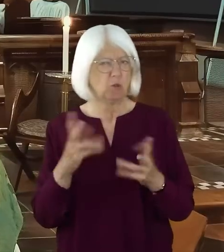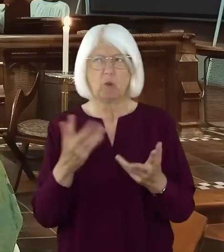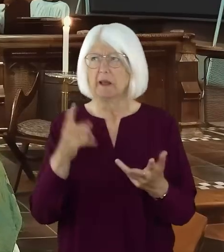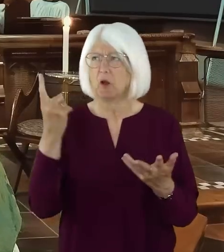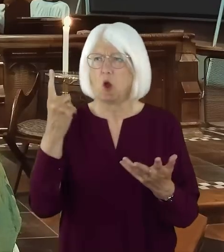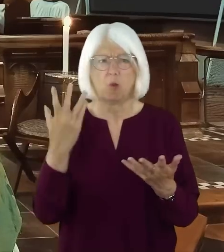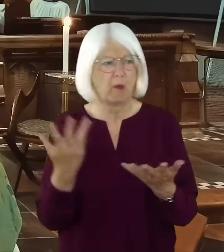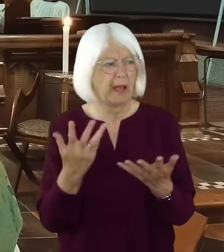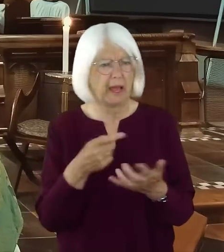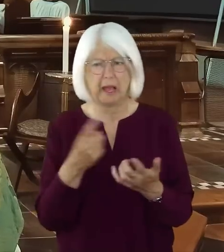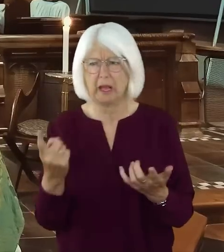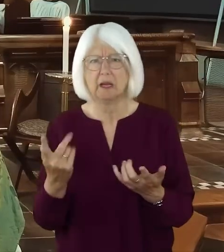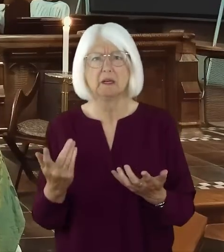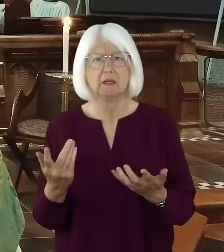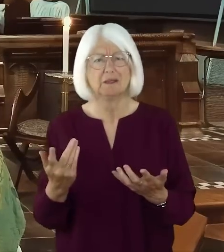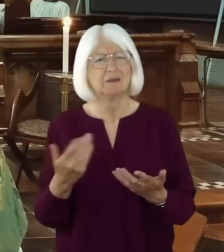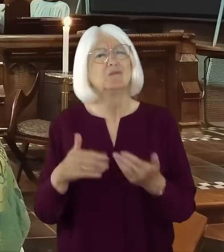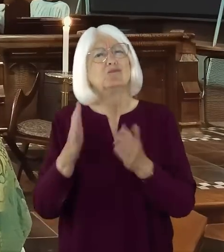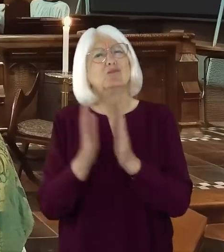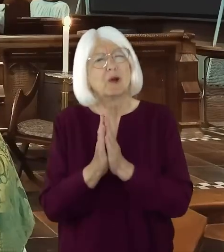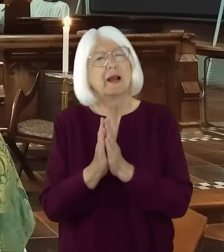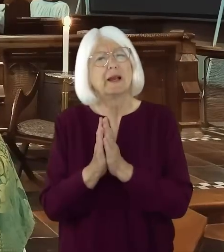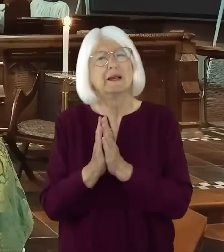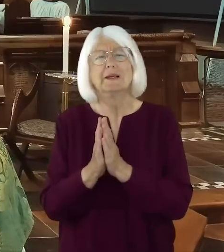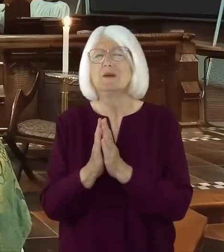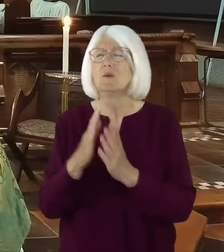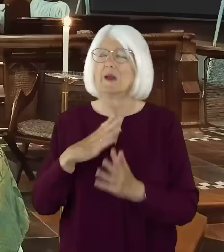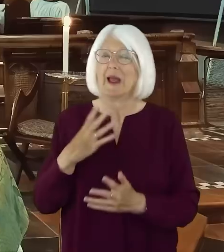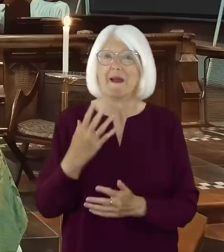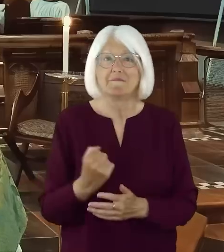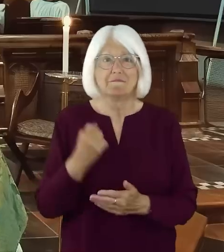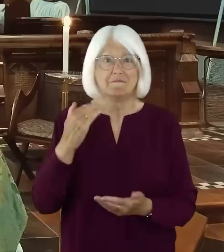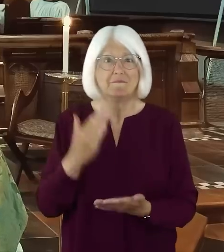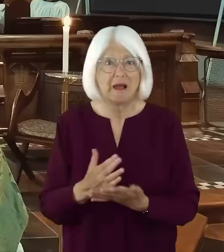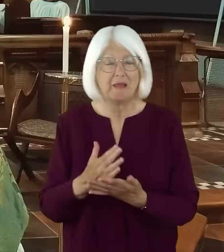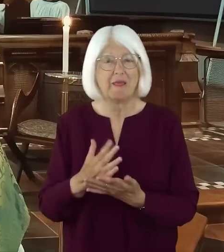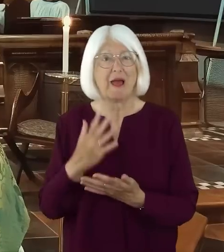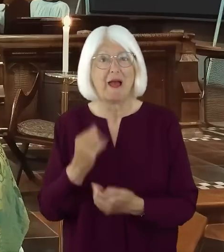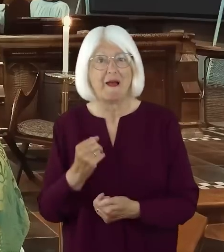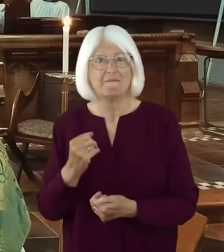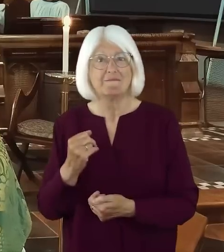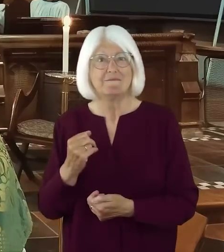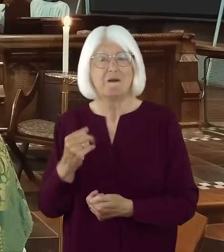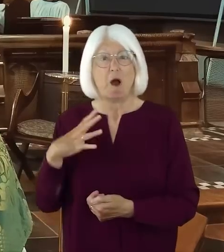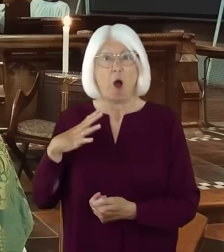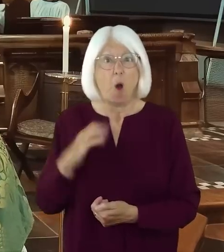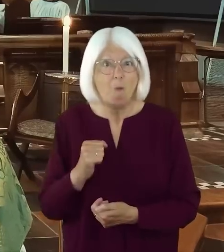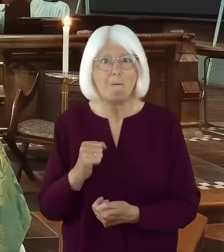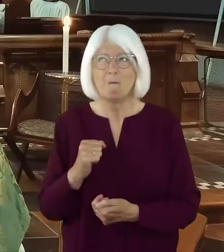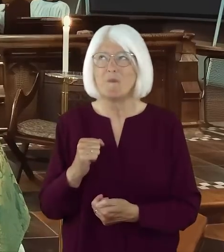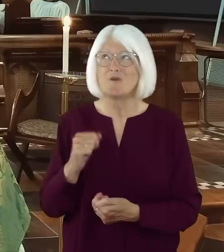the presence of God. And let us pray that we may have the faith and the hope to trust that he is